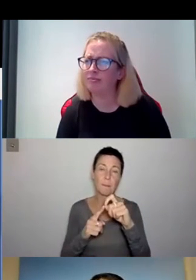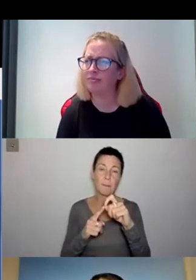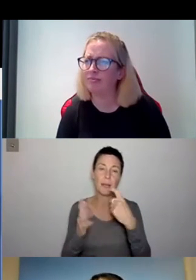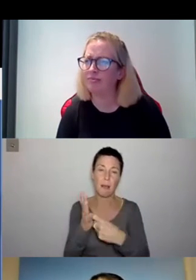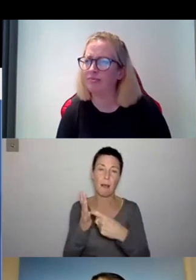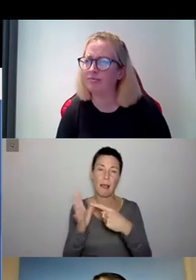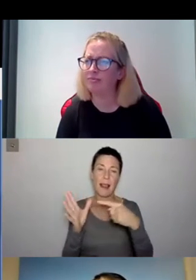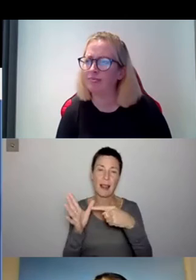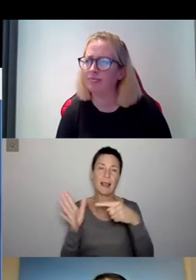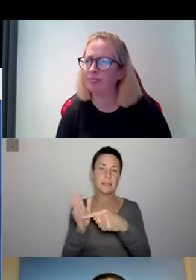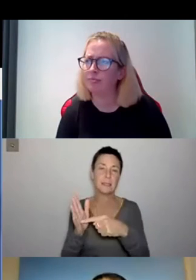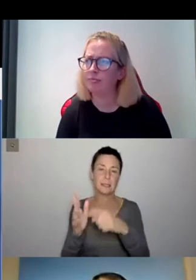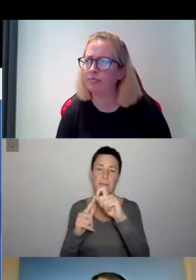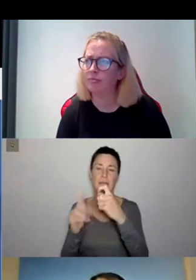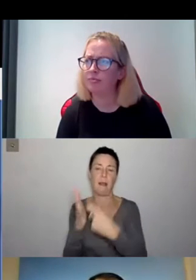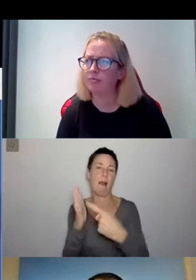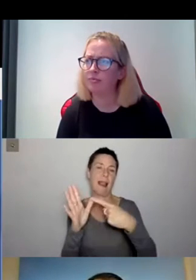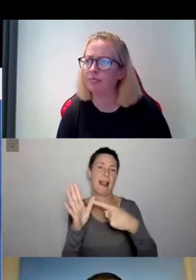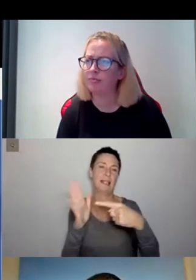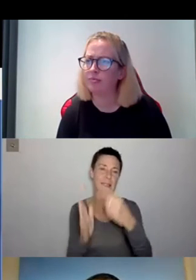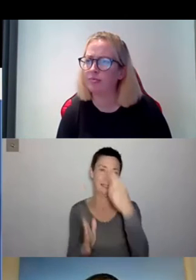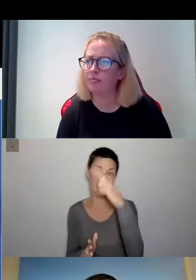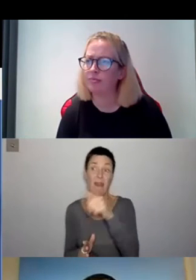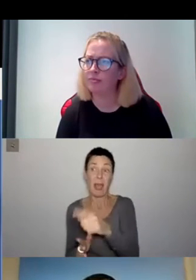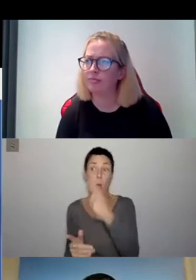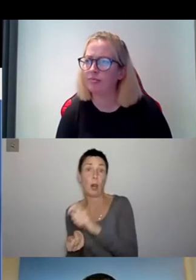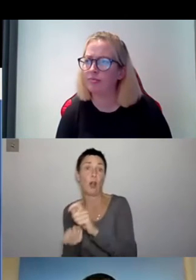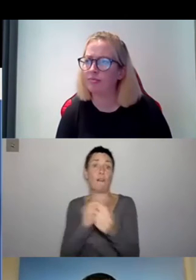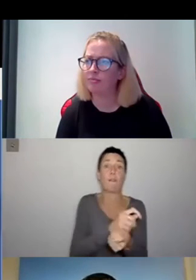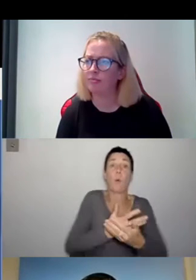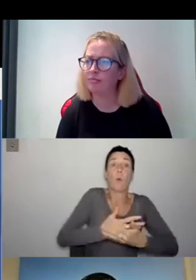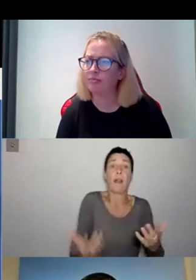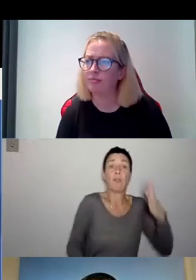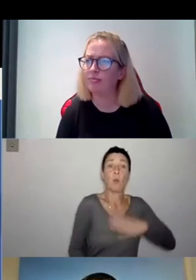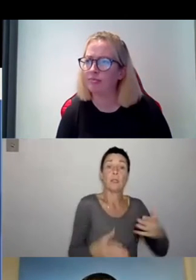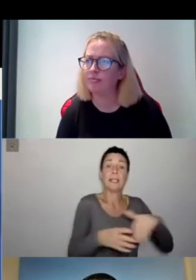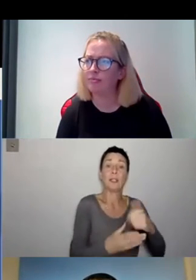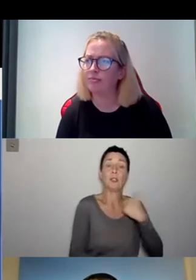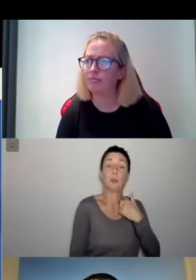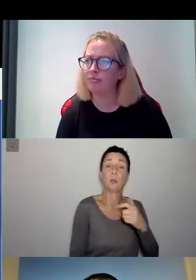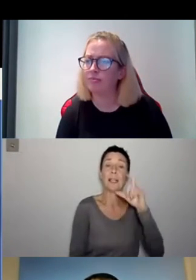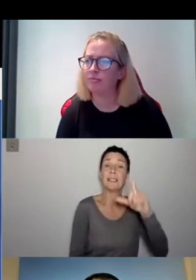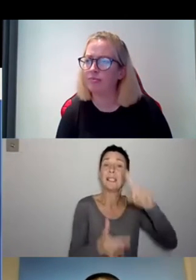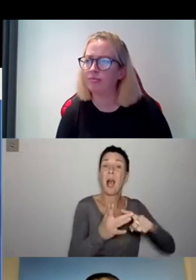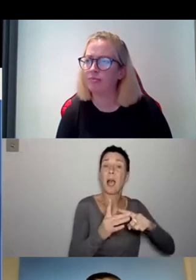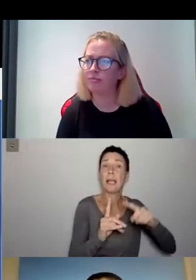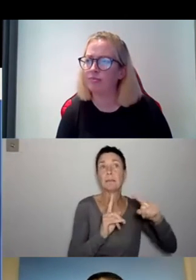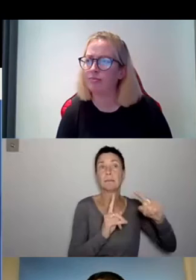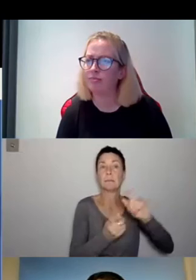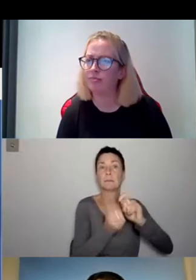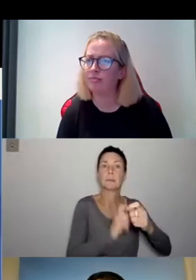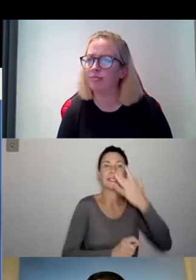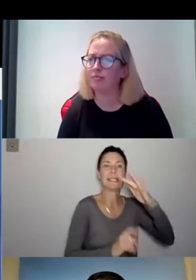PRAAT, that can convert whatever you want into a cochlear implant simulated sound. I'm not sure